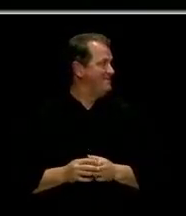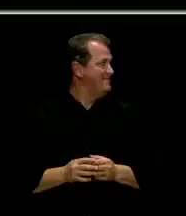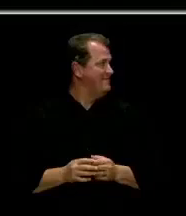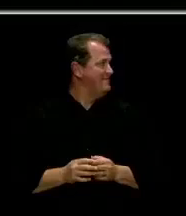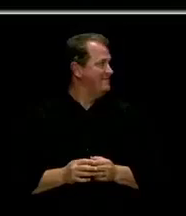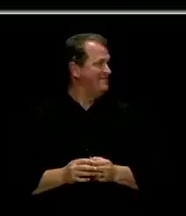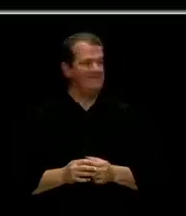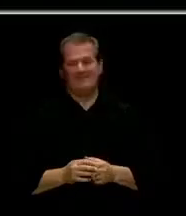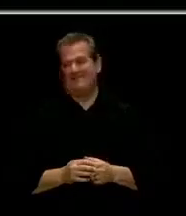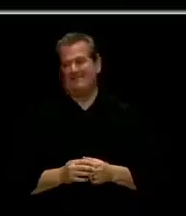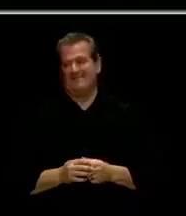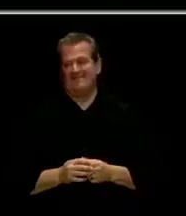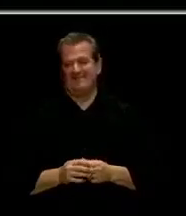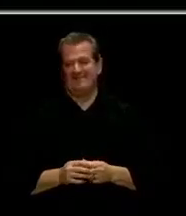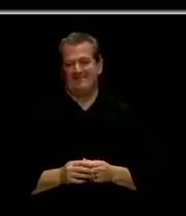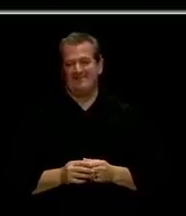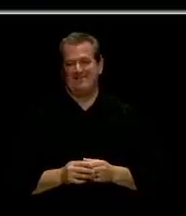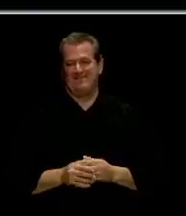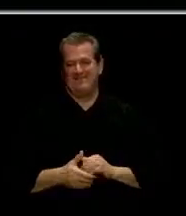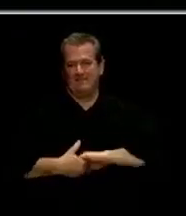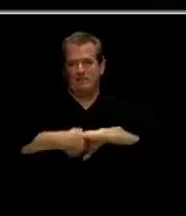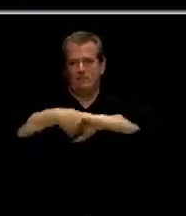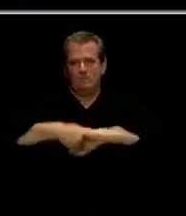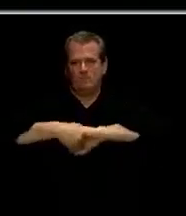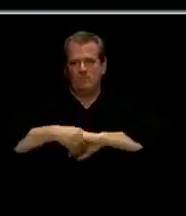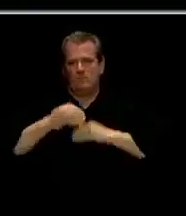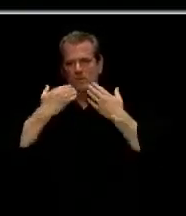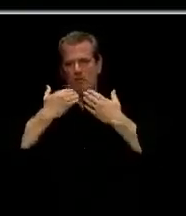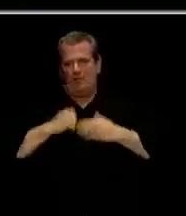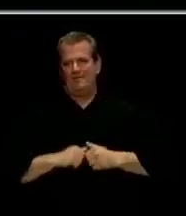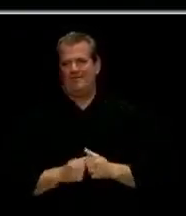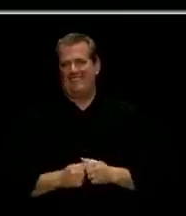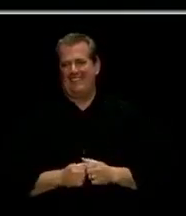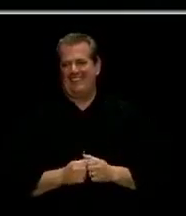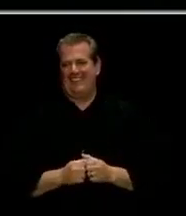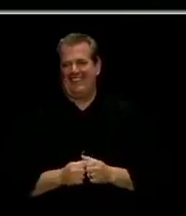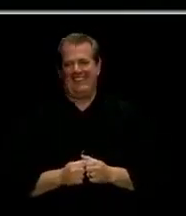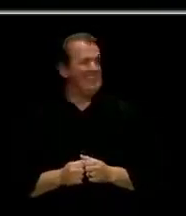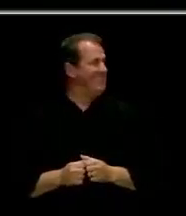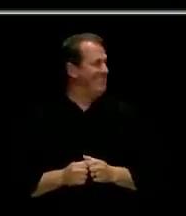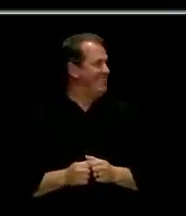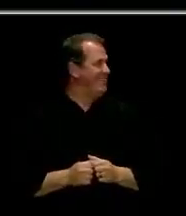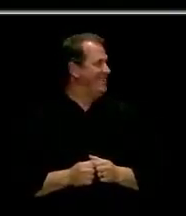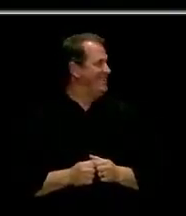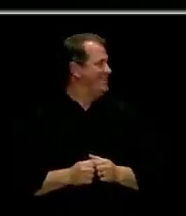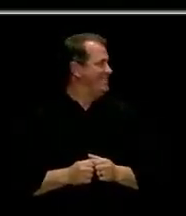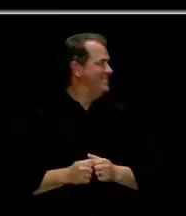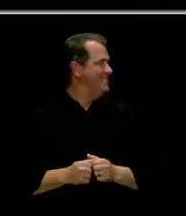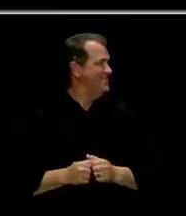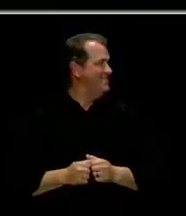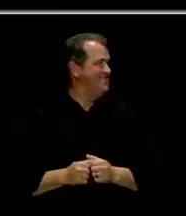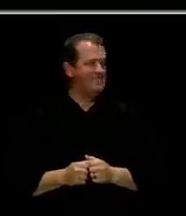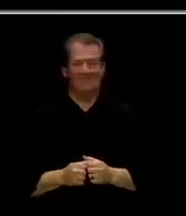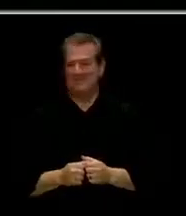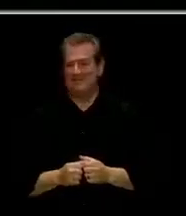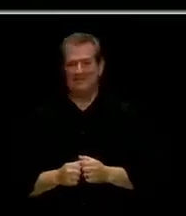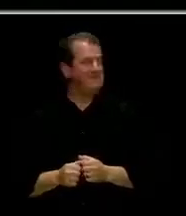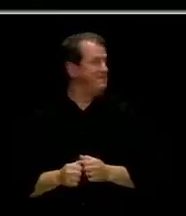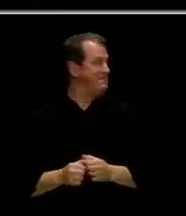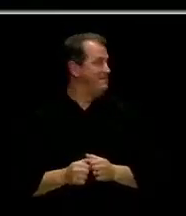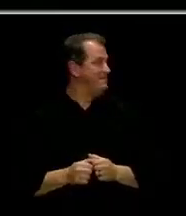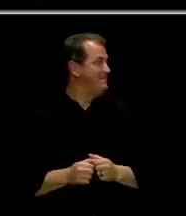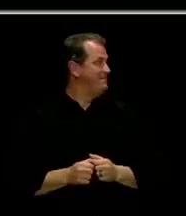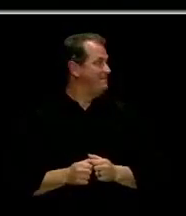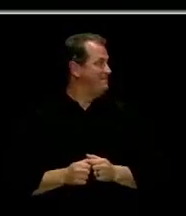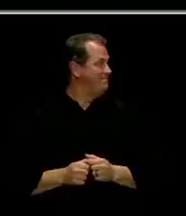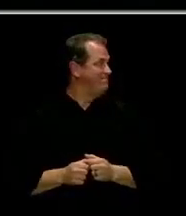sir. Thank you. Okay. Congratulations. Okay, let's get this next one going. Okay, the next three, a bag of